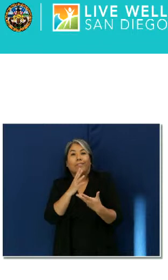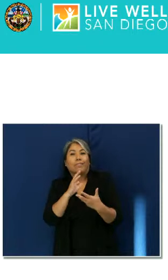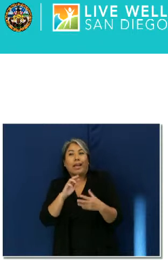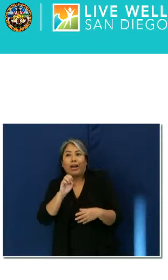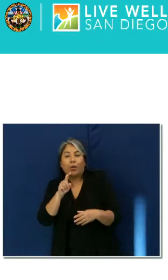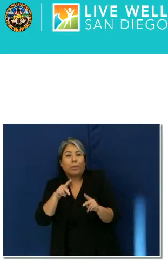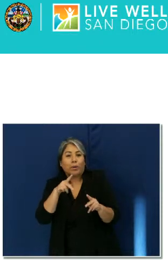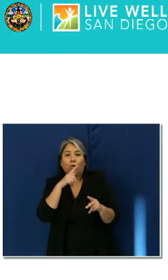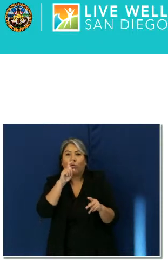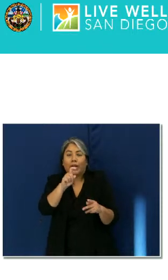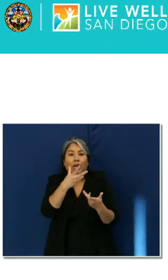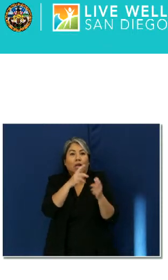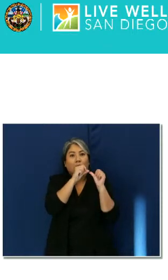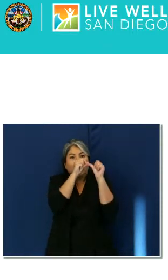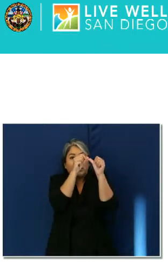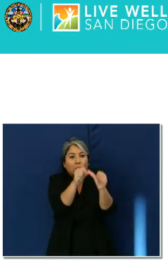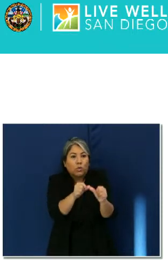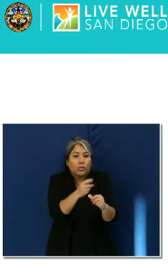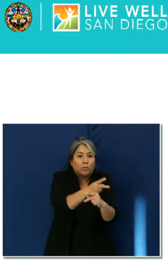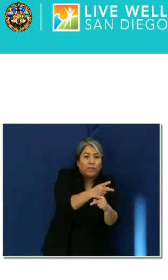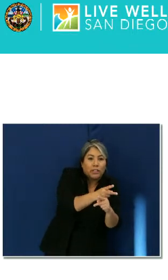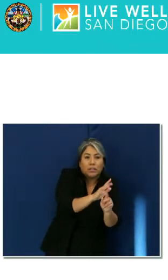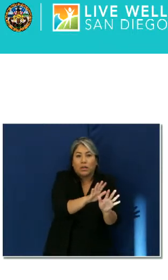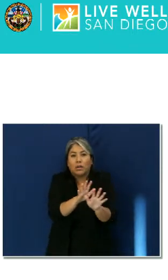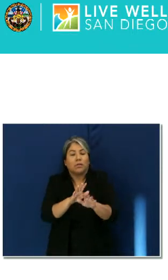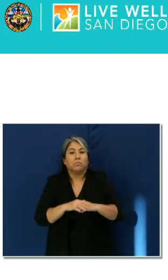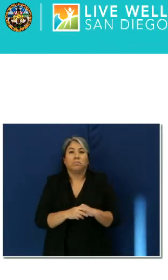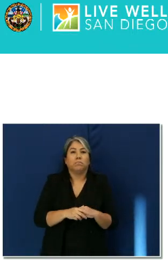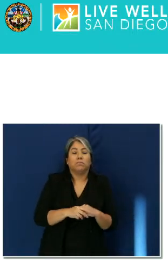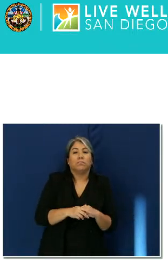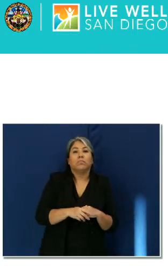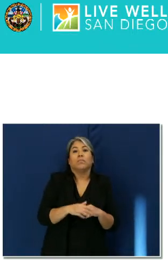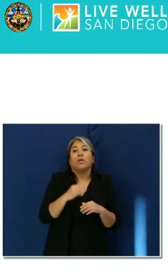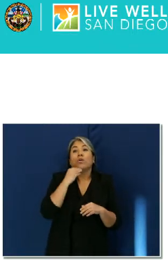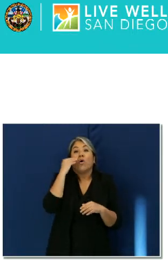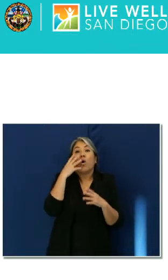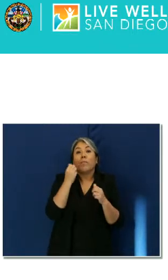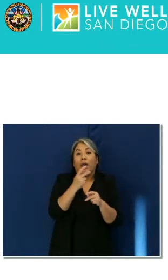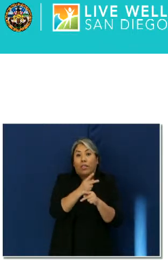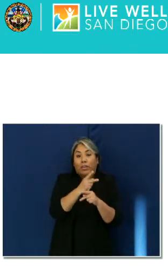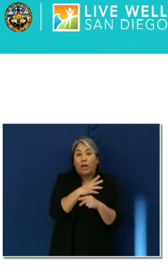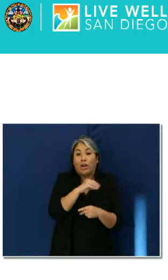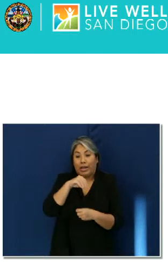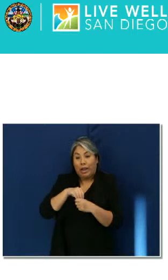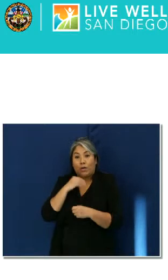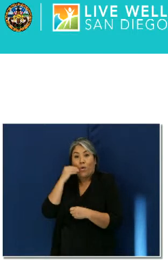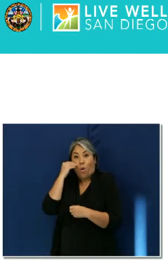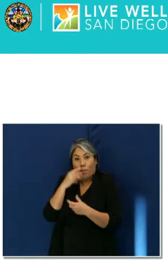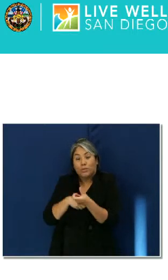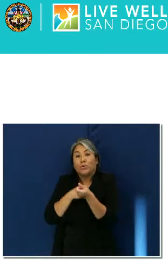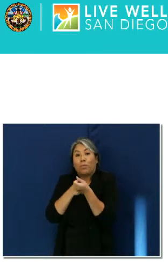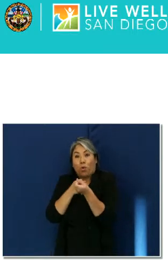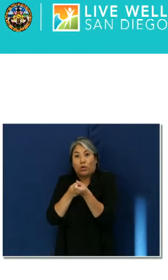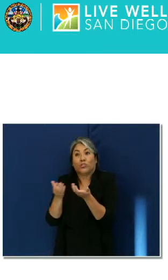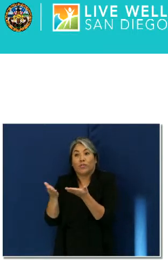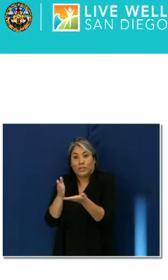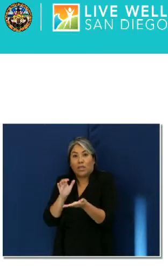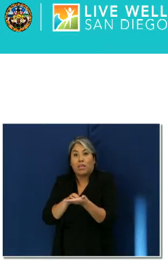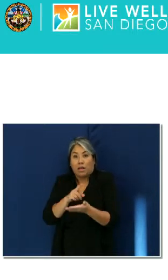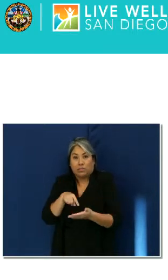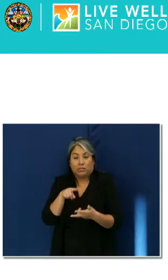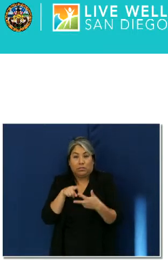non-continuous nursing supervision and supportive care, home health care and in-home supportive